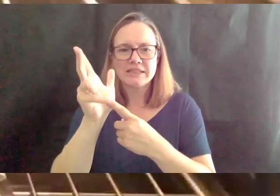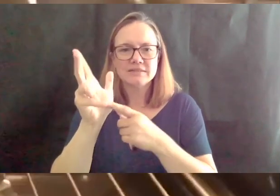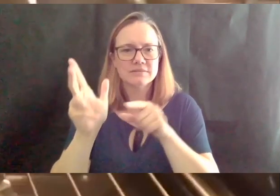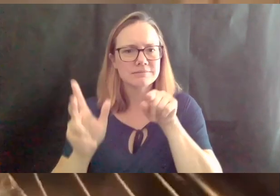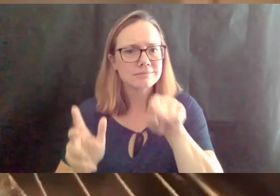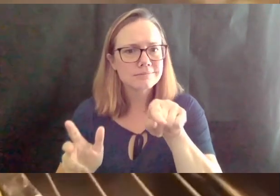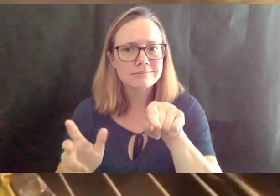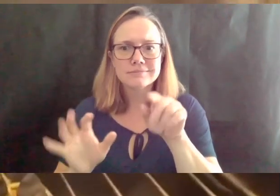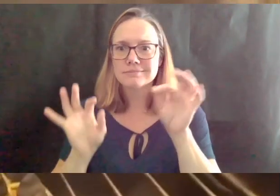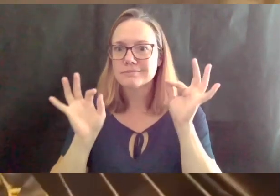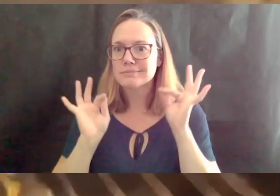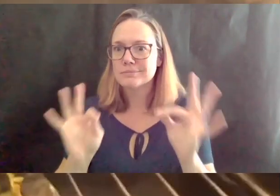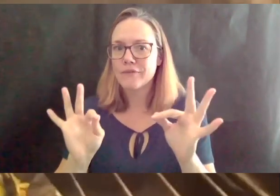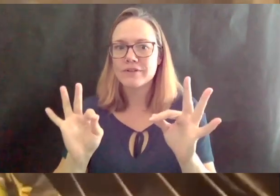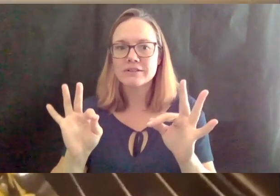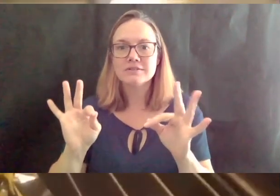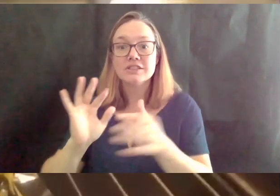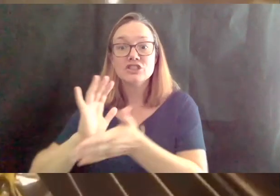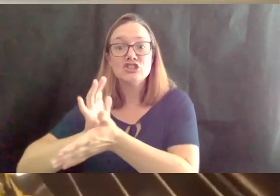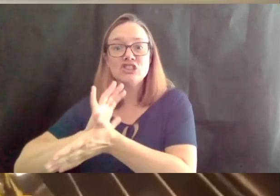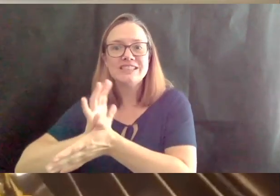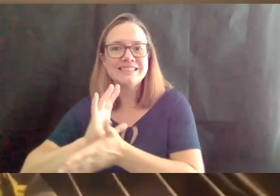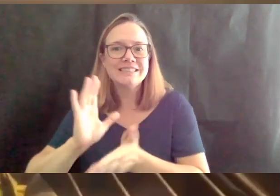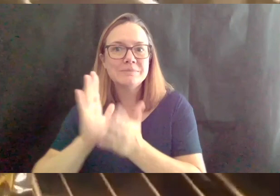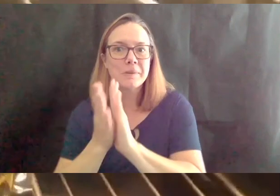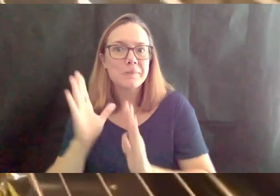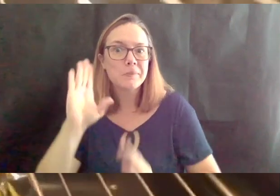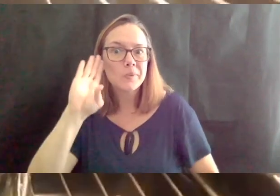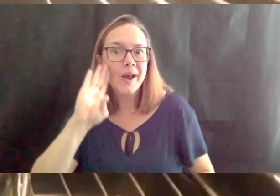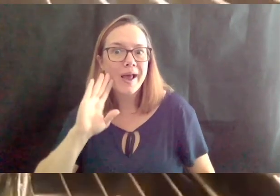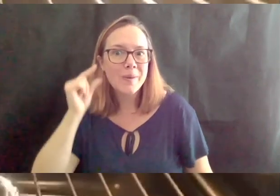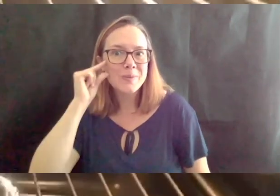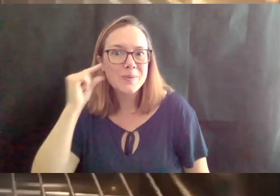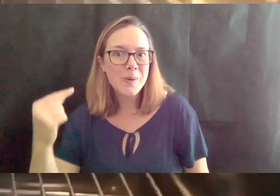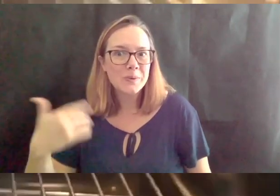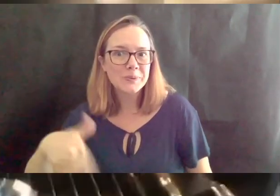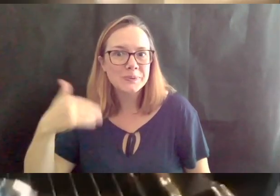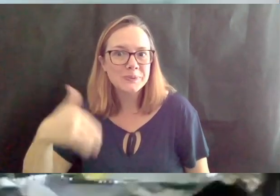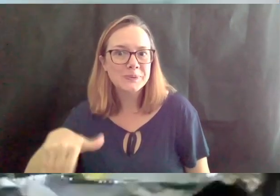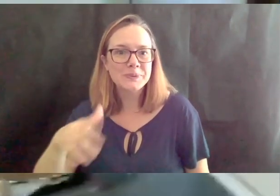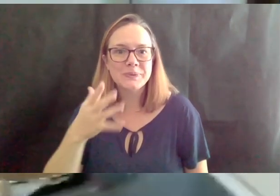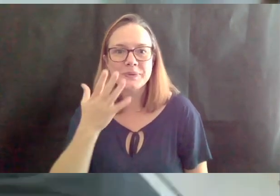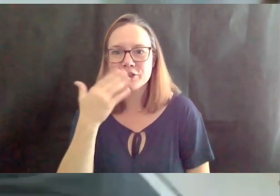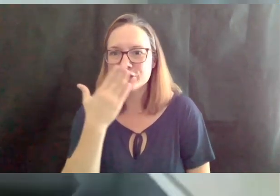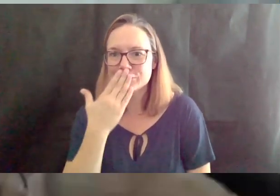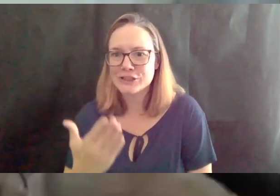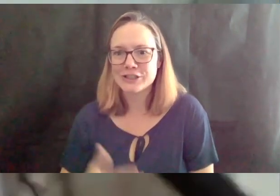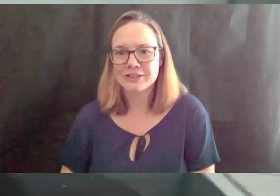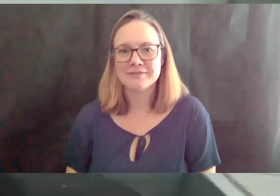Perfect. You can tell the Parmesan cheese is getting a little golden brown. That smells awesome.